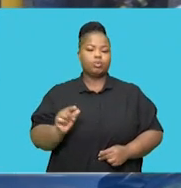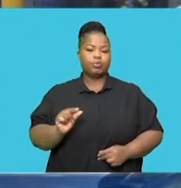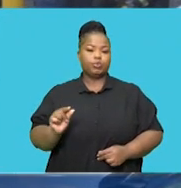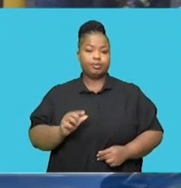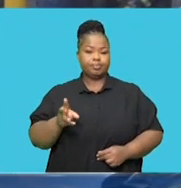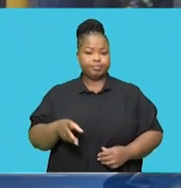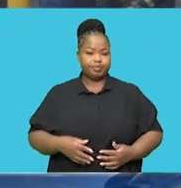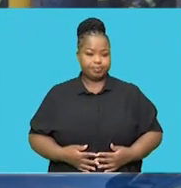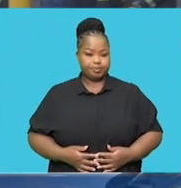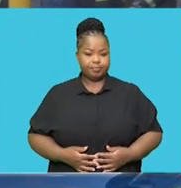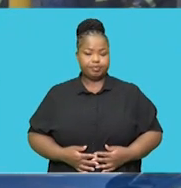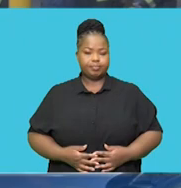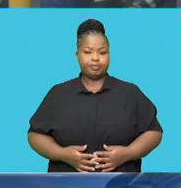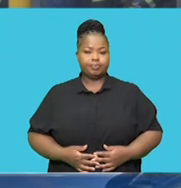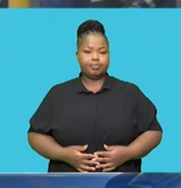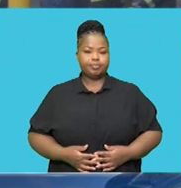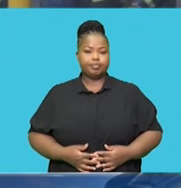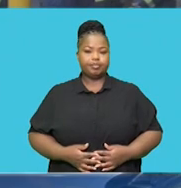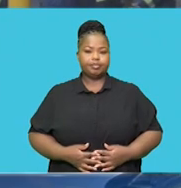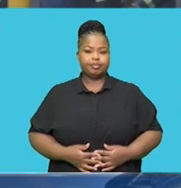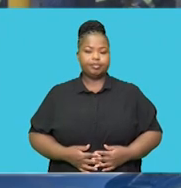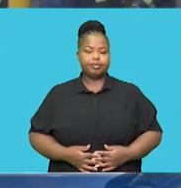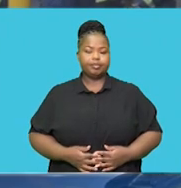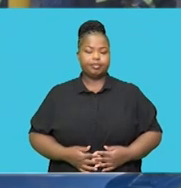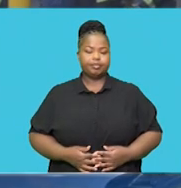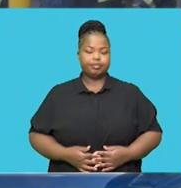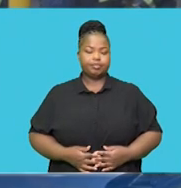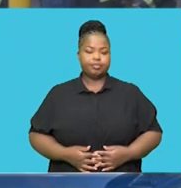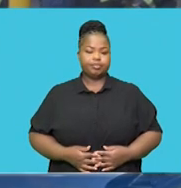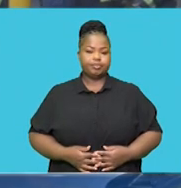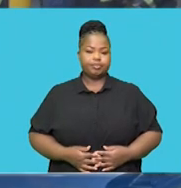details to share with the media. For Soweto TV News, I am Zweli Banzi Mazibuko.